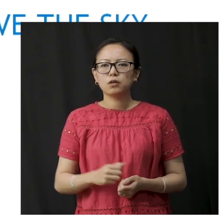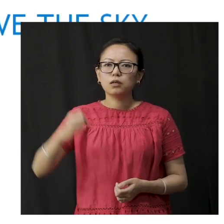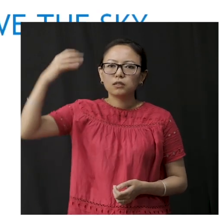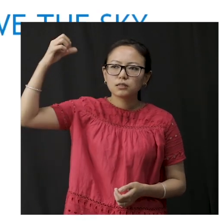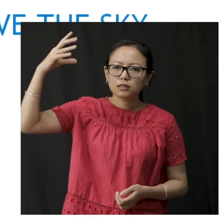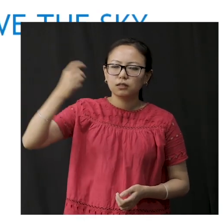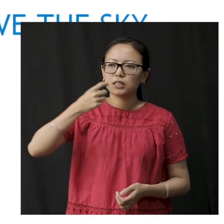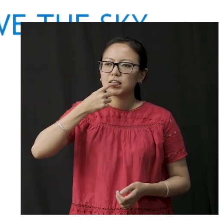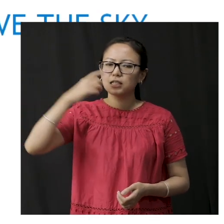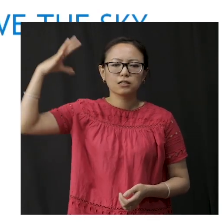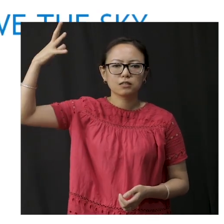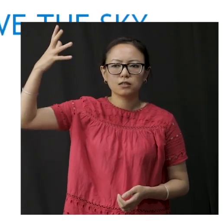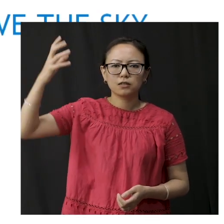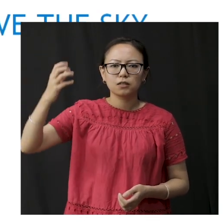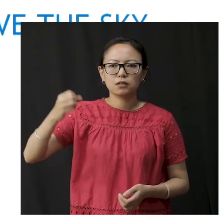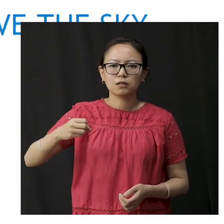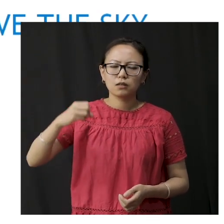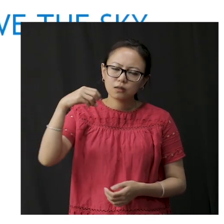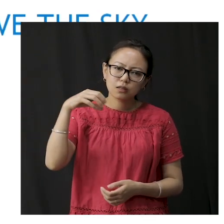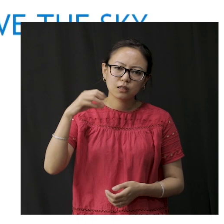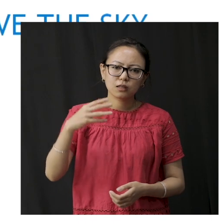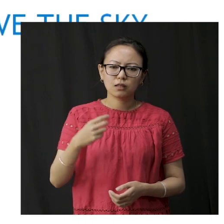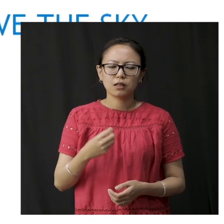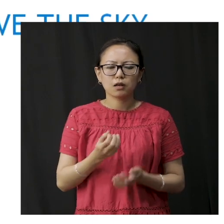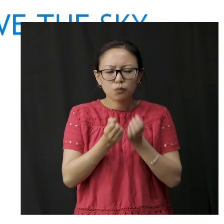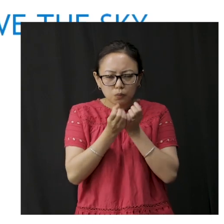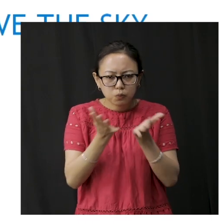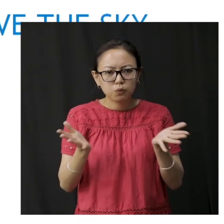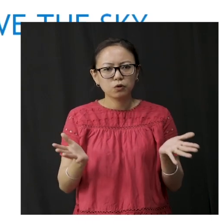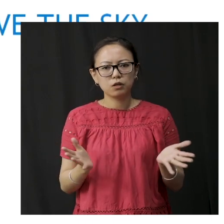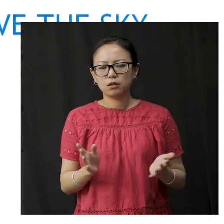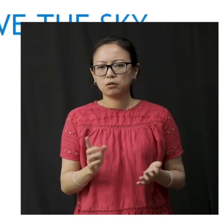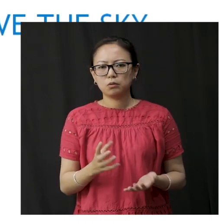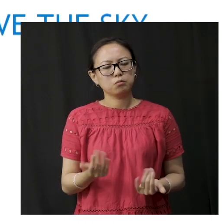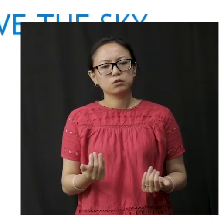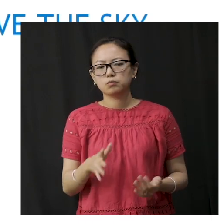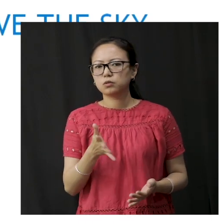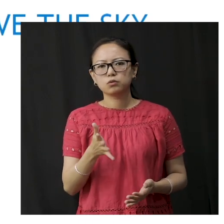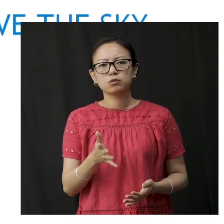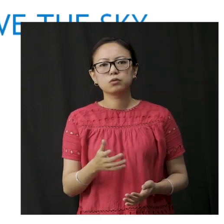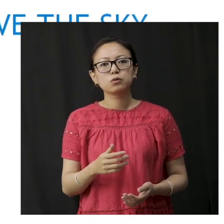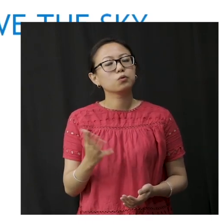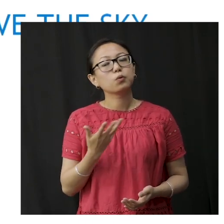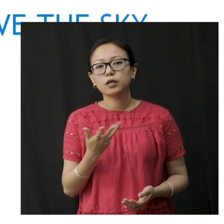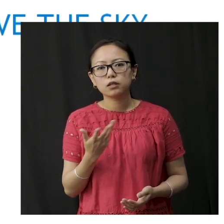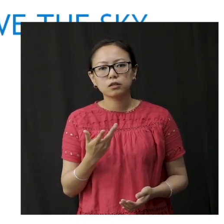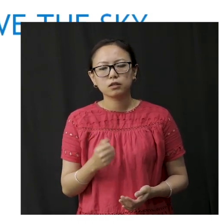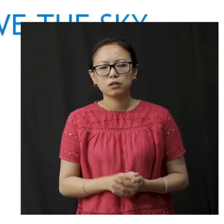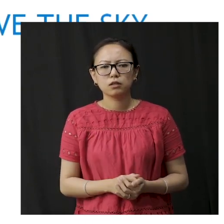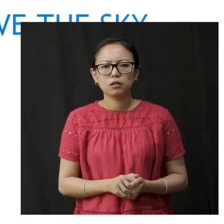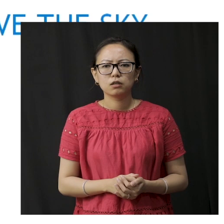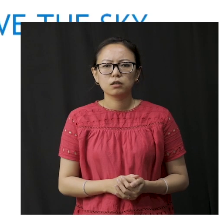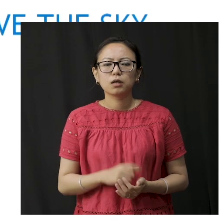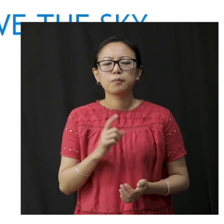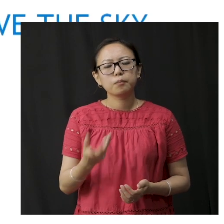See, and nobody can blow them out, for they are up too high. That means